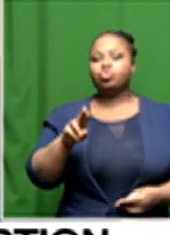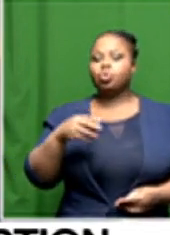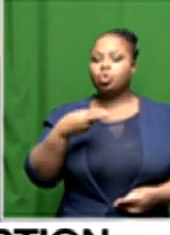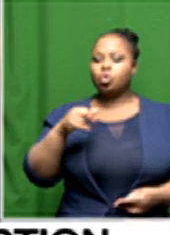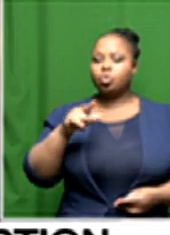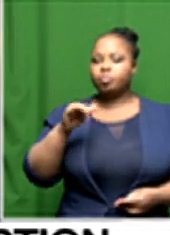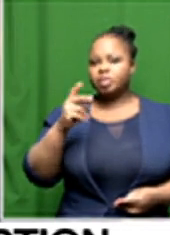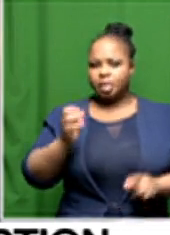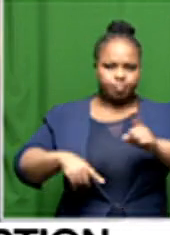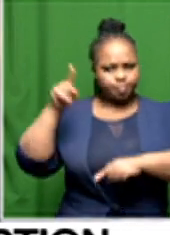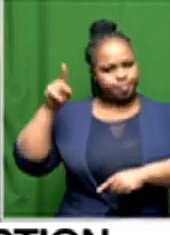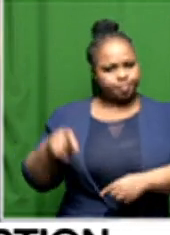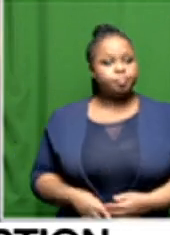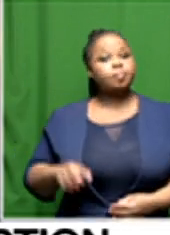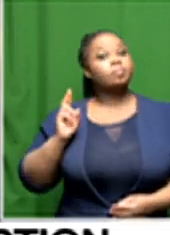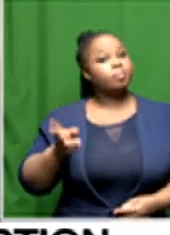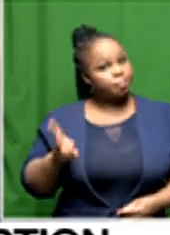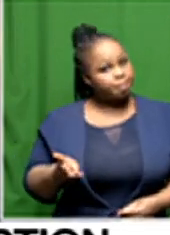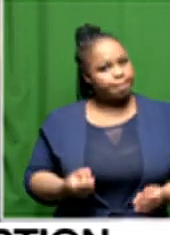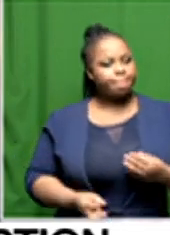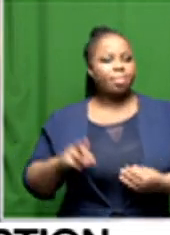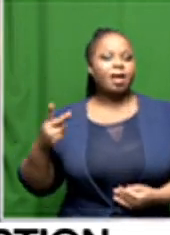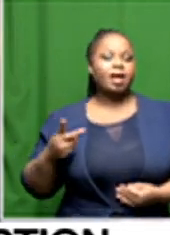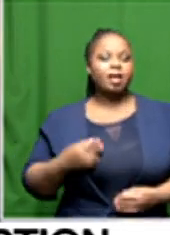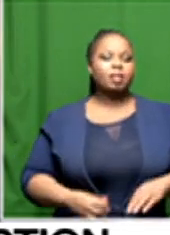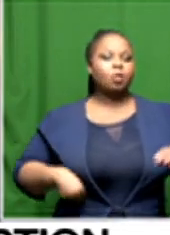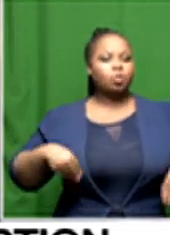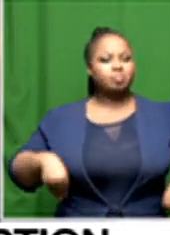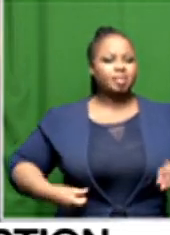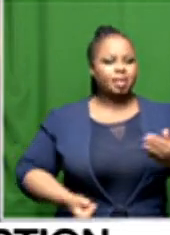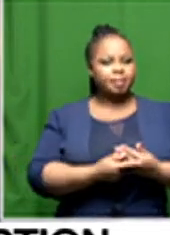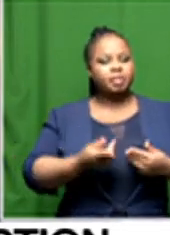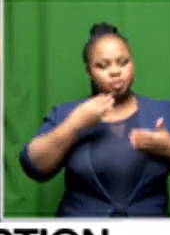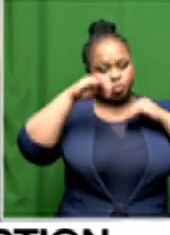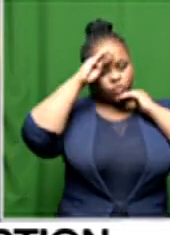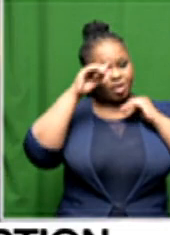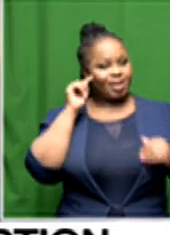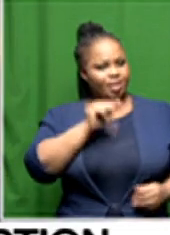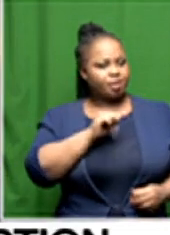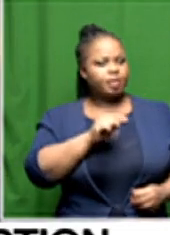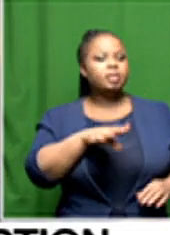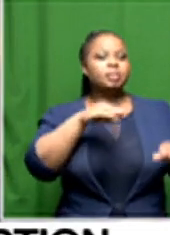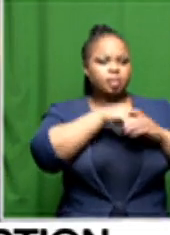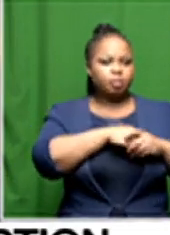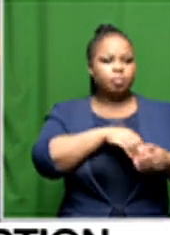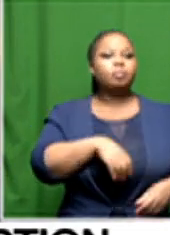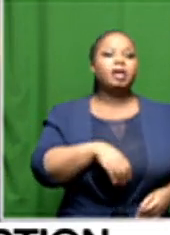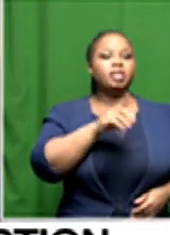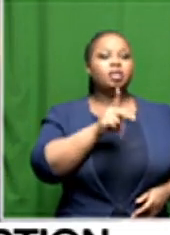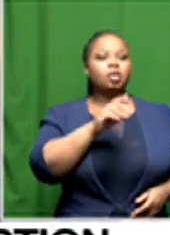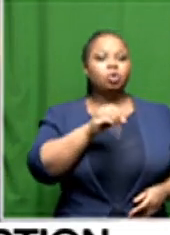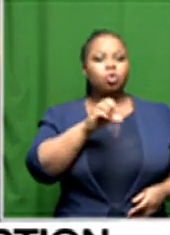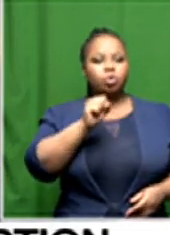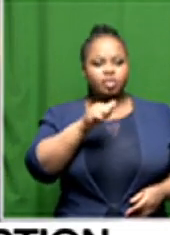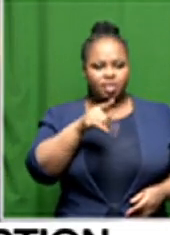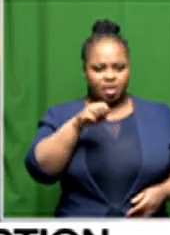I think even more flagrant was the corruption in Bophuthatswana, which once again featured Sol Kerzner, who just saw these homeland